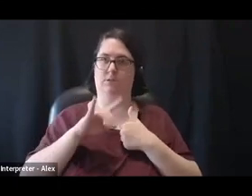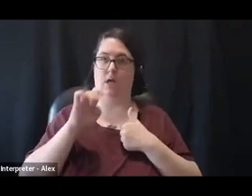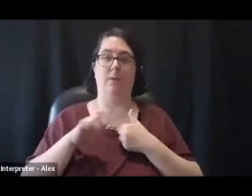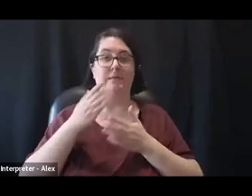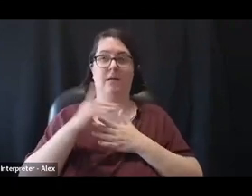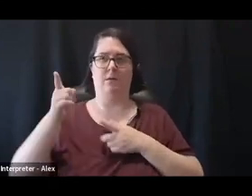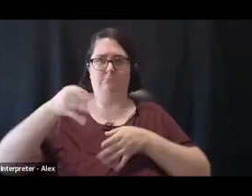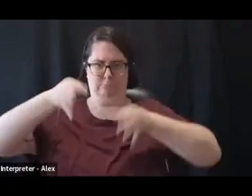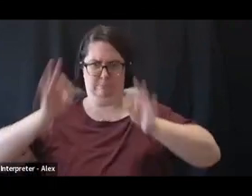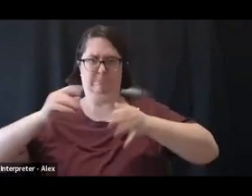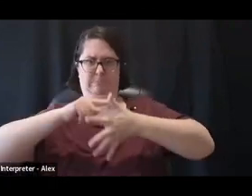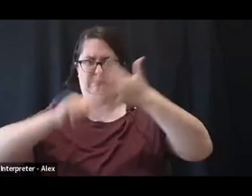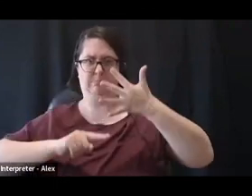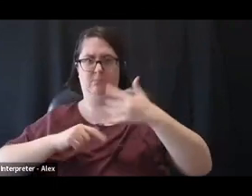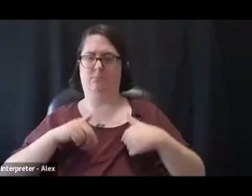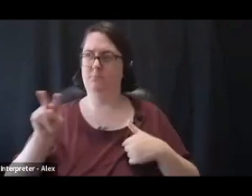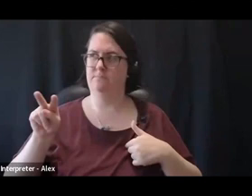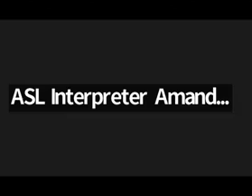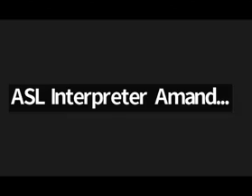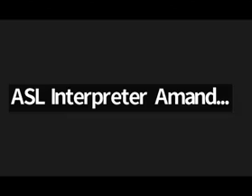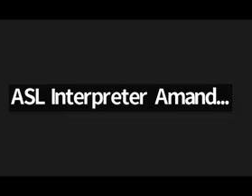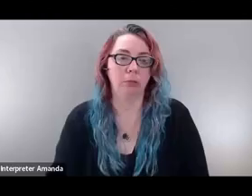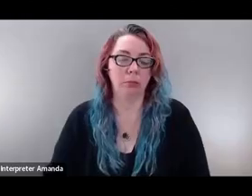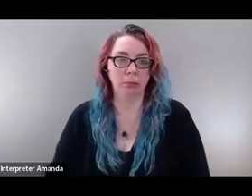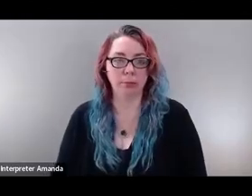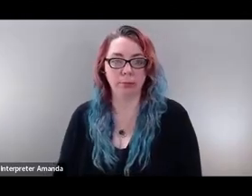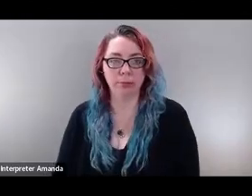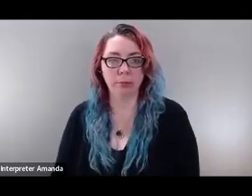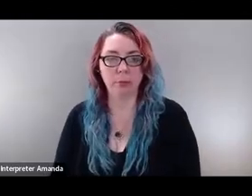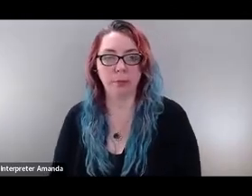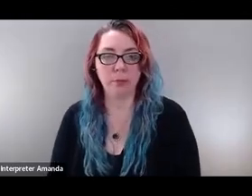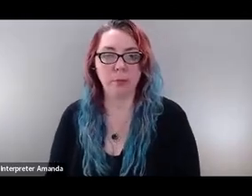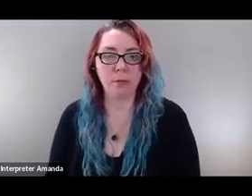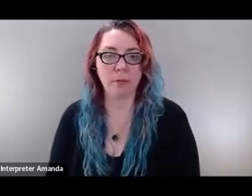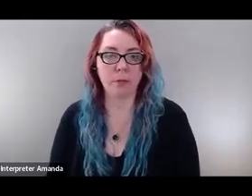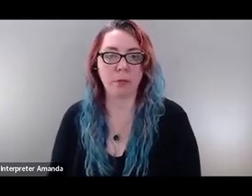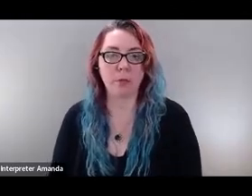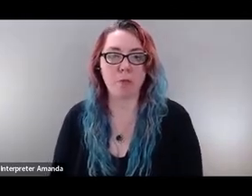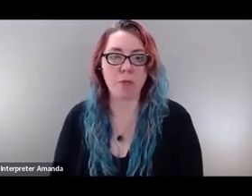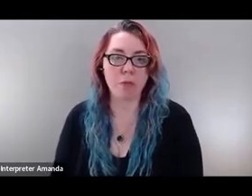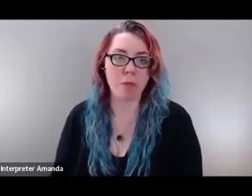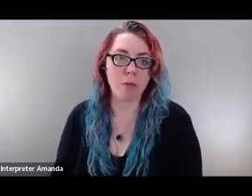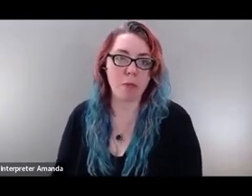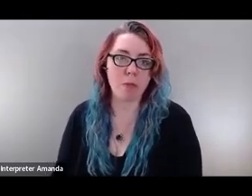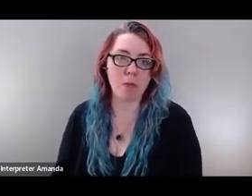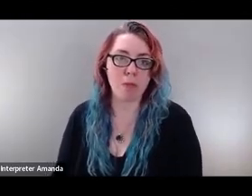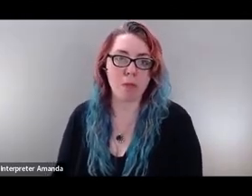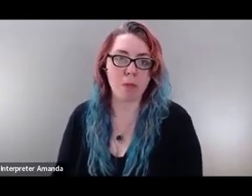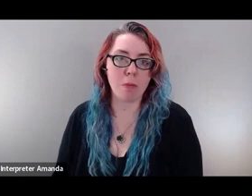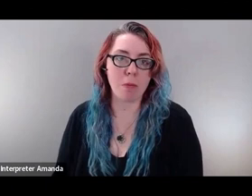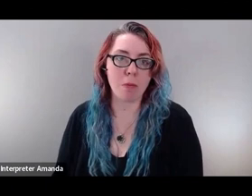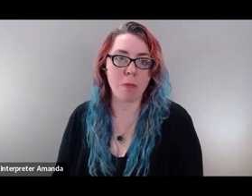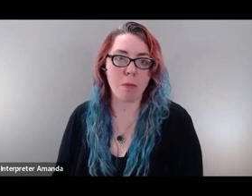rigid developers who would go, oh, the needs are changing, the requirements are changing, the specs are changing, in a frustrated way. And I'm